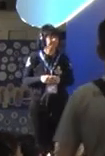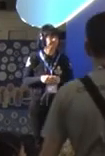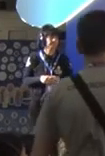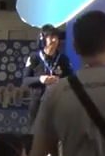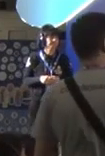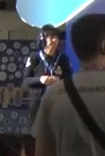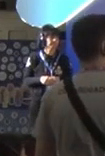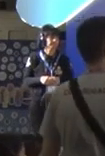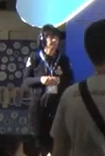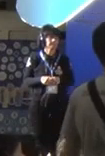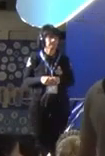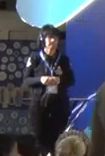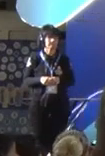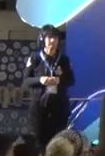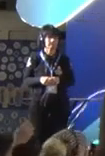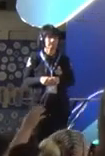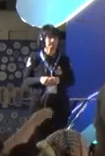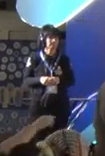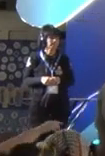Yeah, just a couple more.